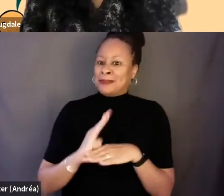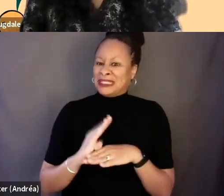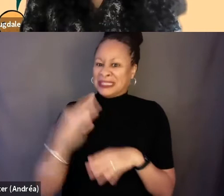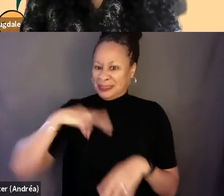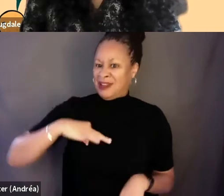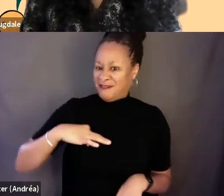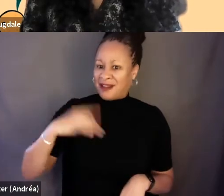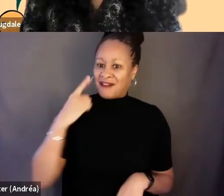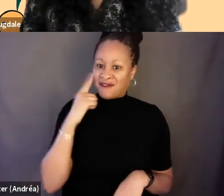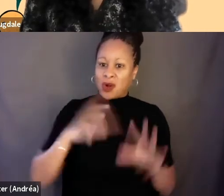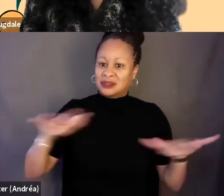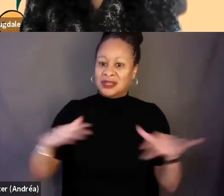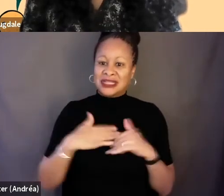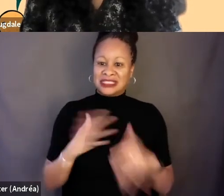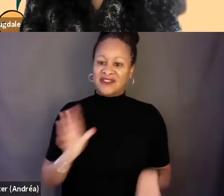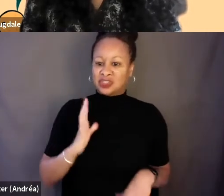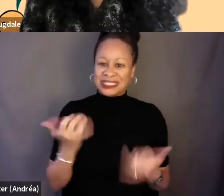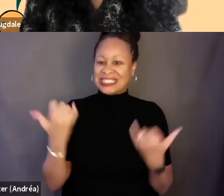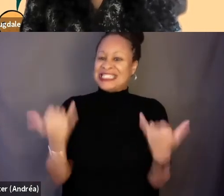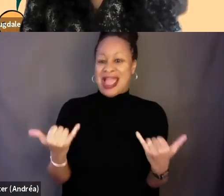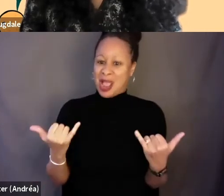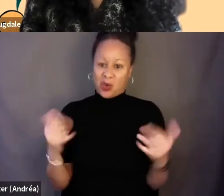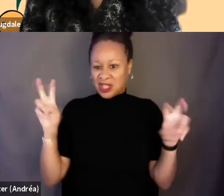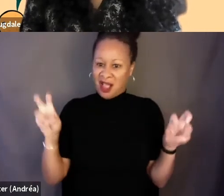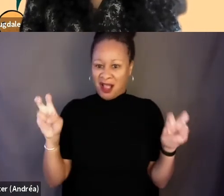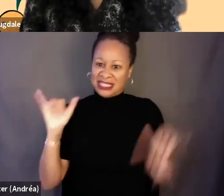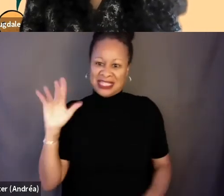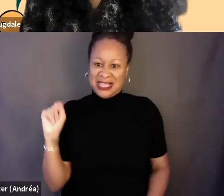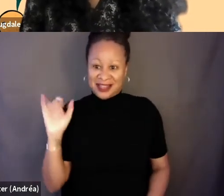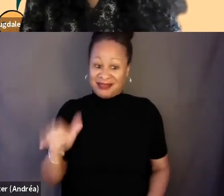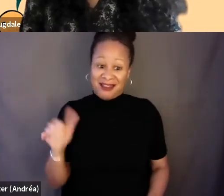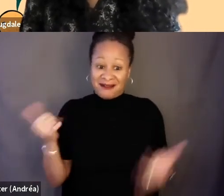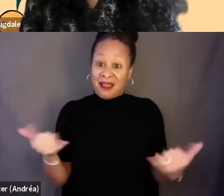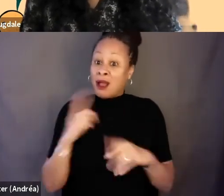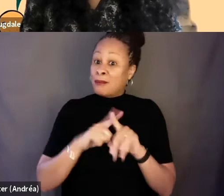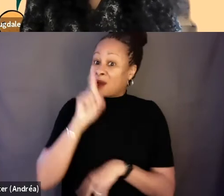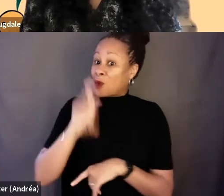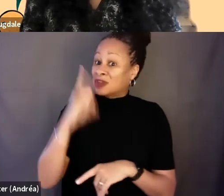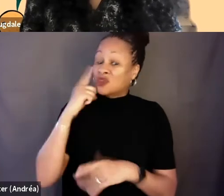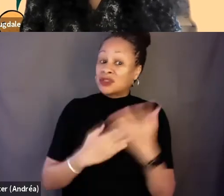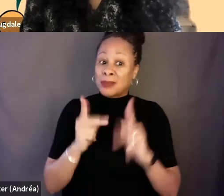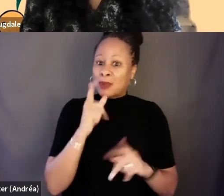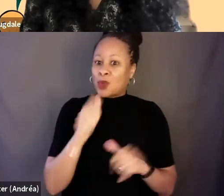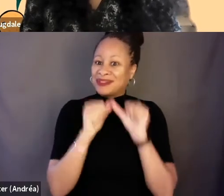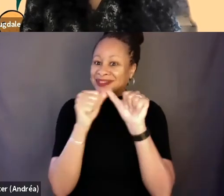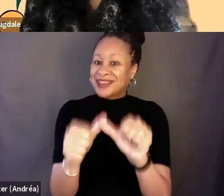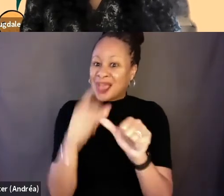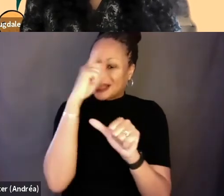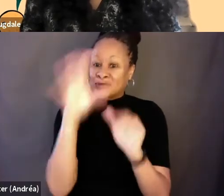fashionable to have some color. But I question whether or not for some of those people that'll be sustainable, because they